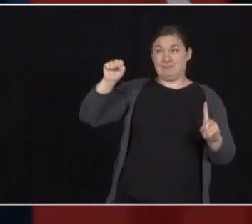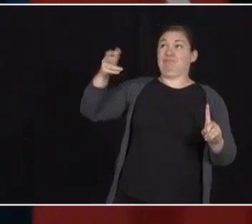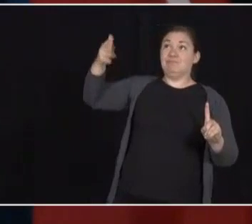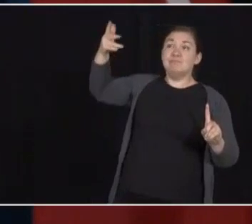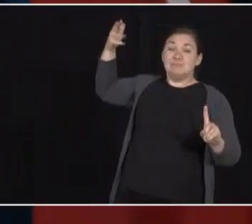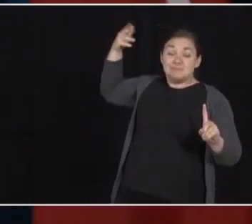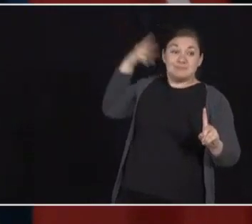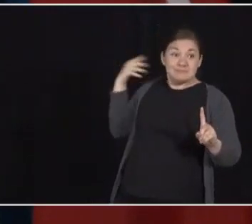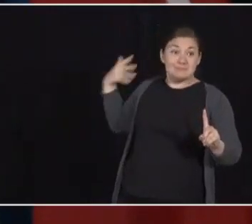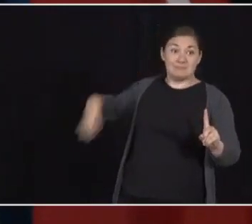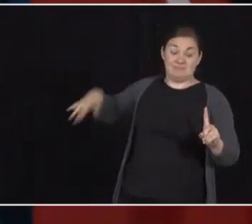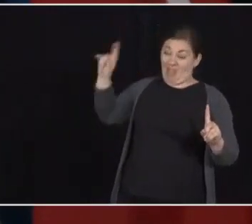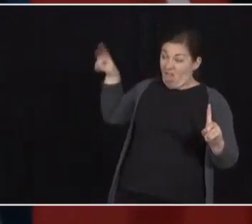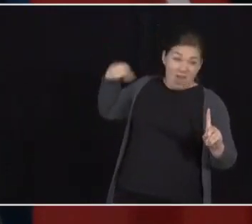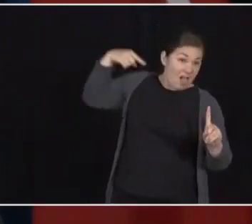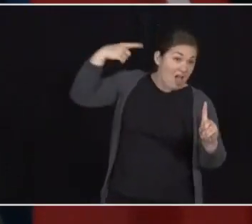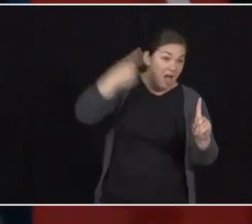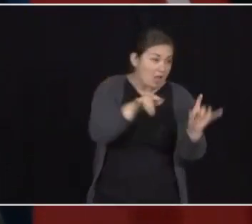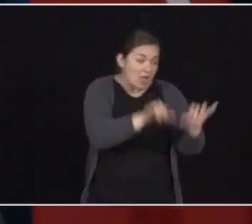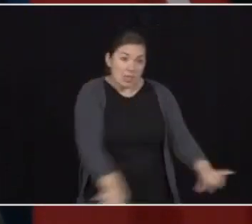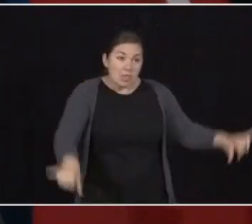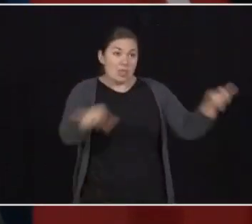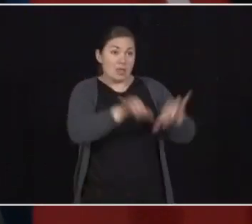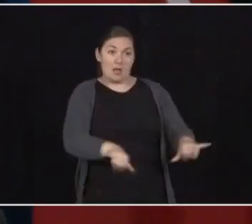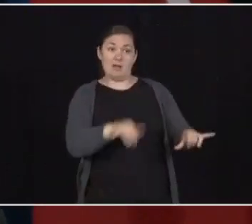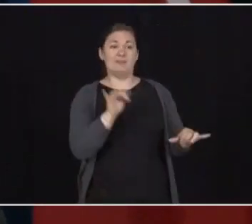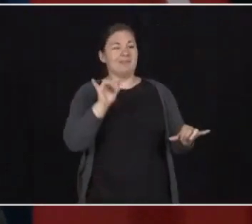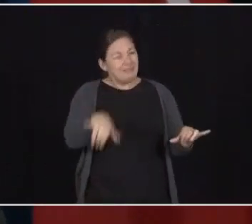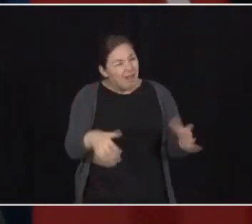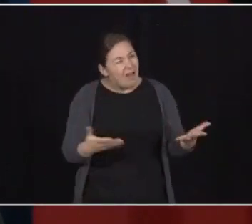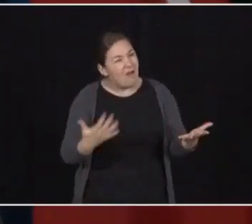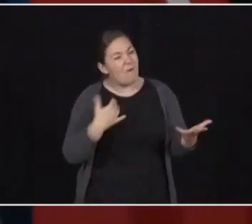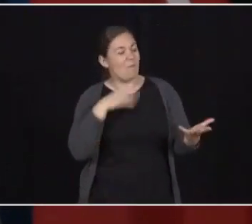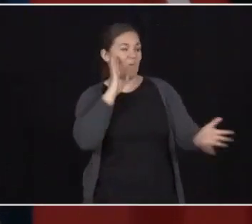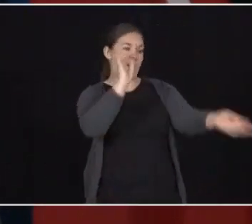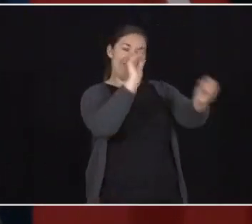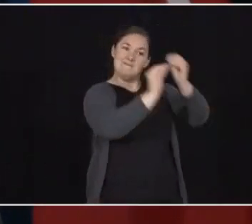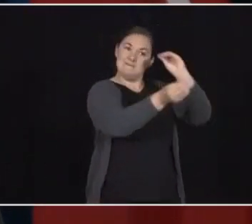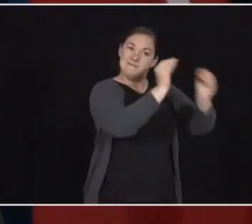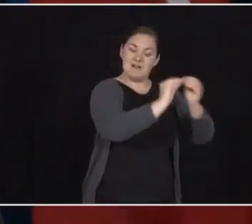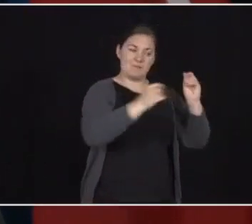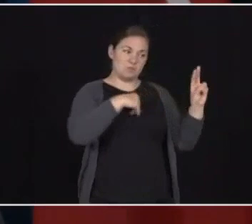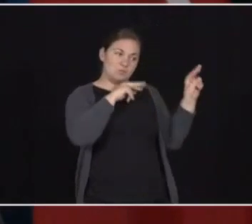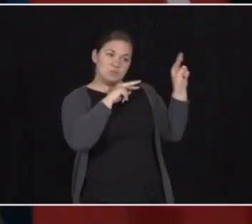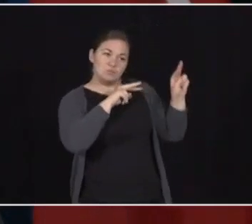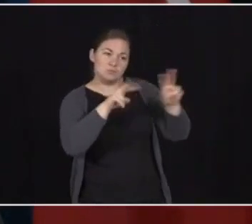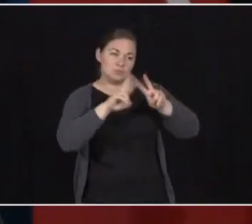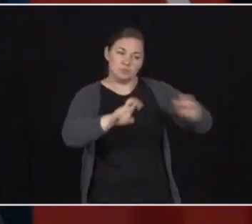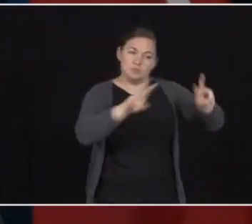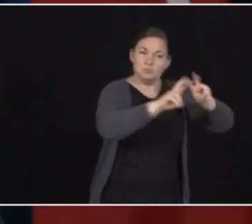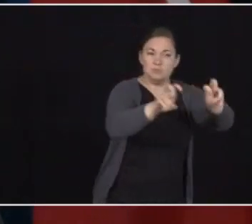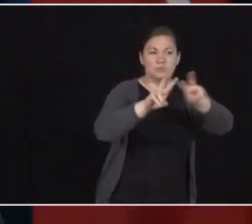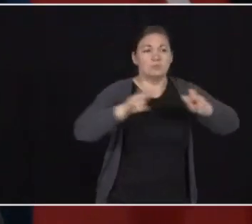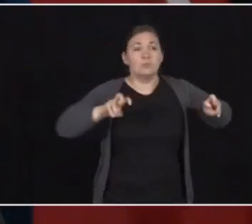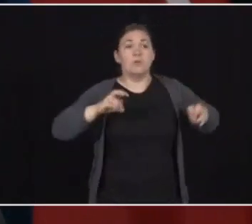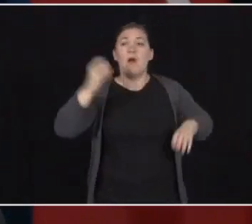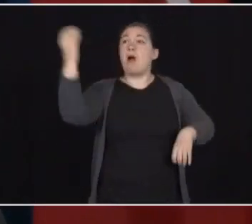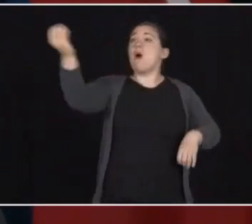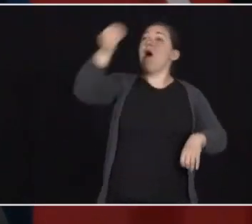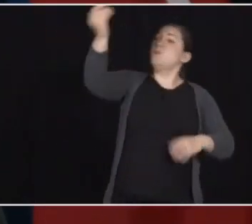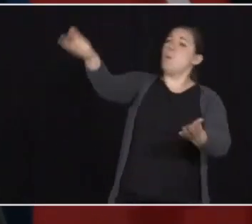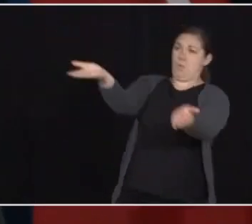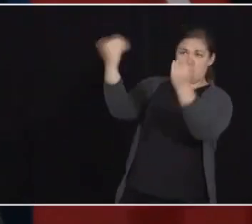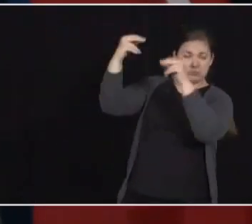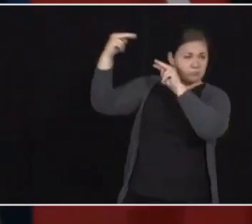it. Our eyes are all over this, and to be very frank, everyone in Ontario's eyes are all over